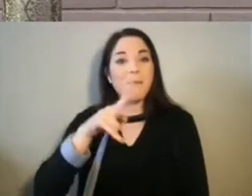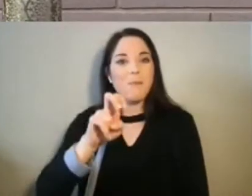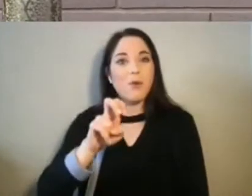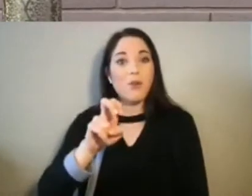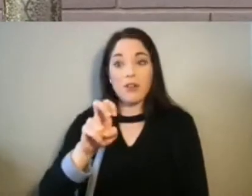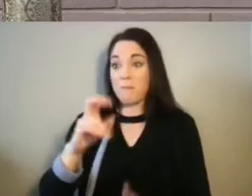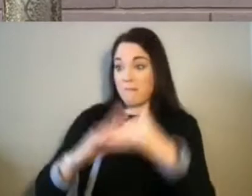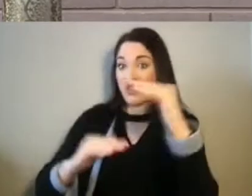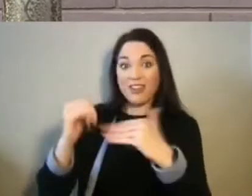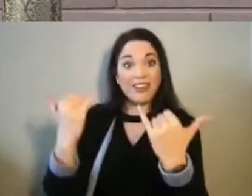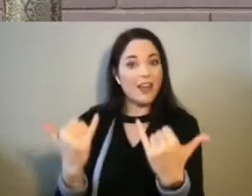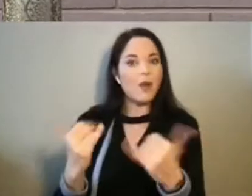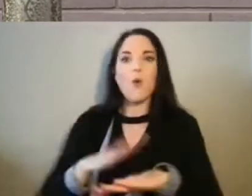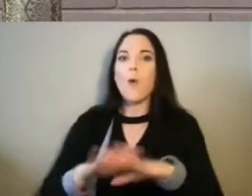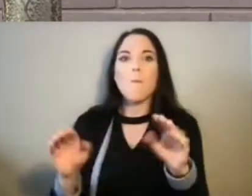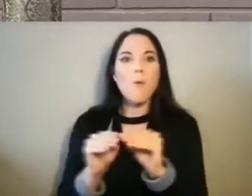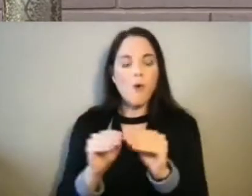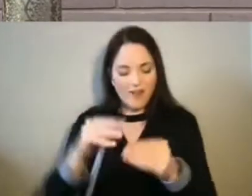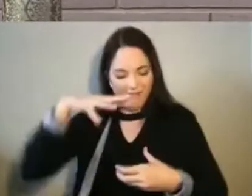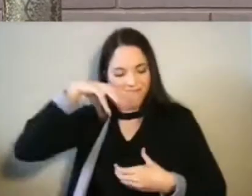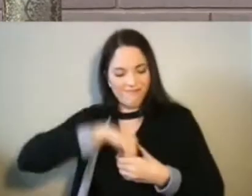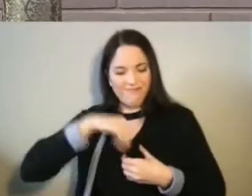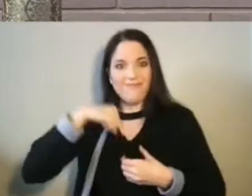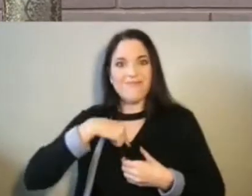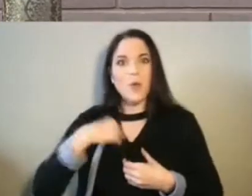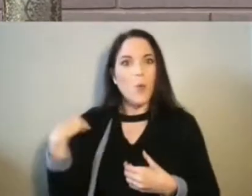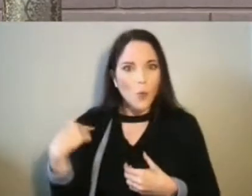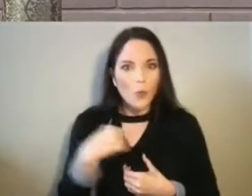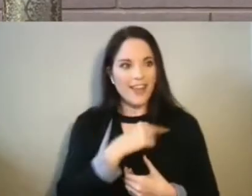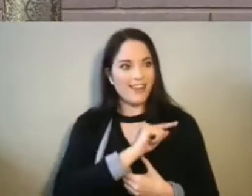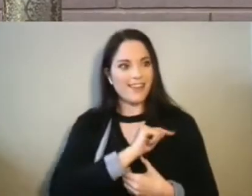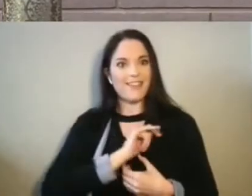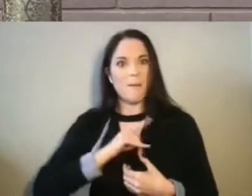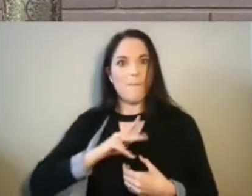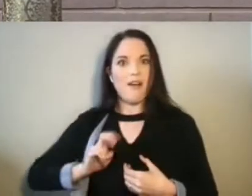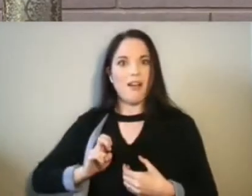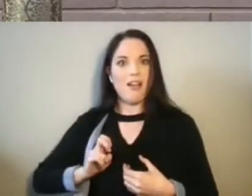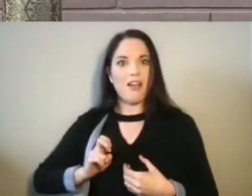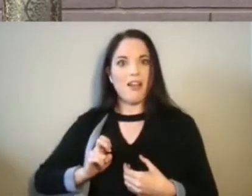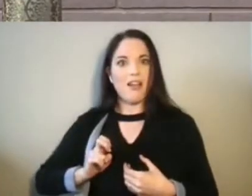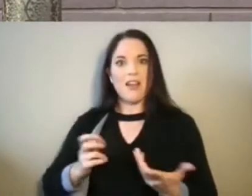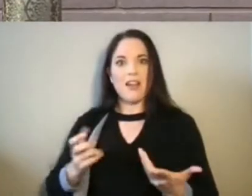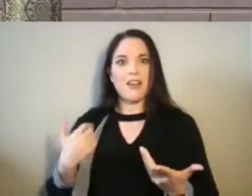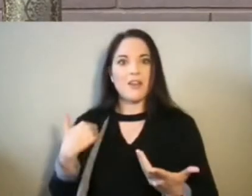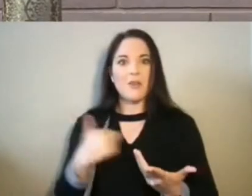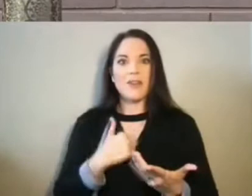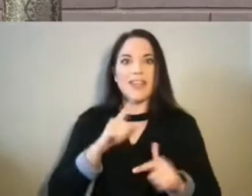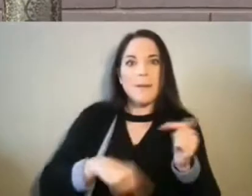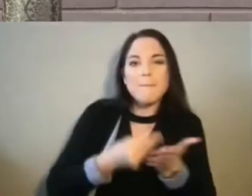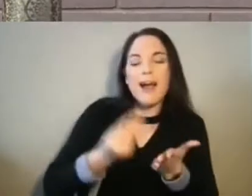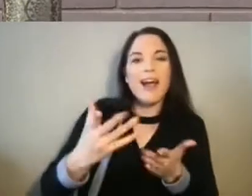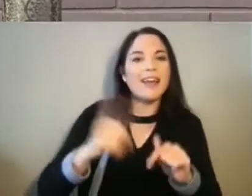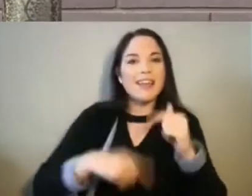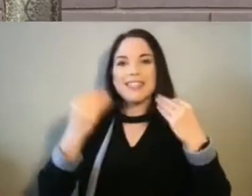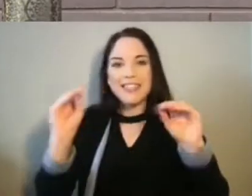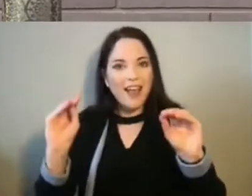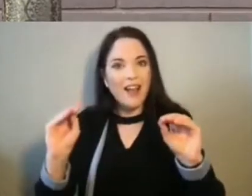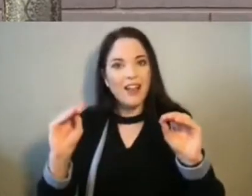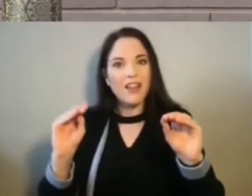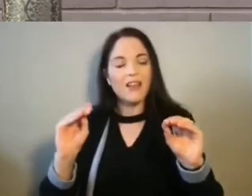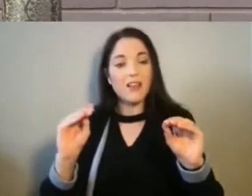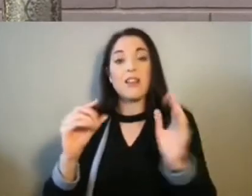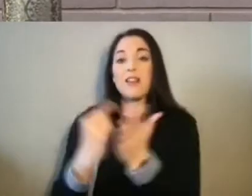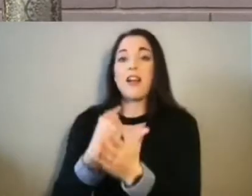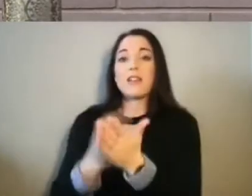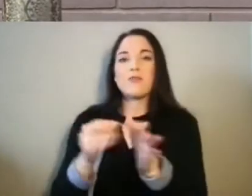That place in each one of us that is worth the search. That place in each one of us that is